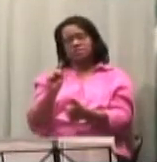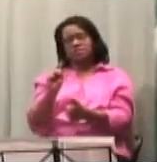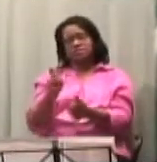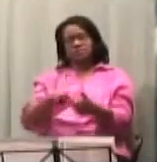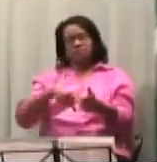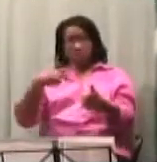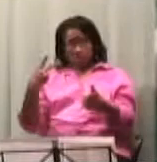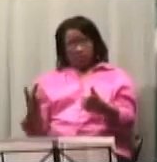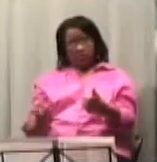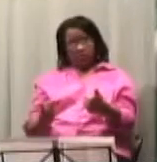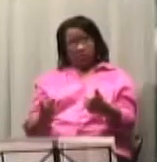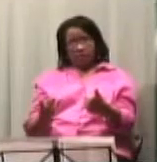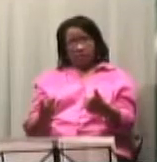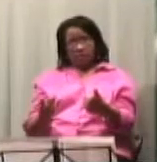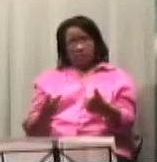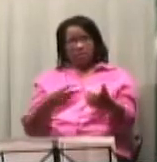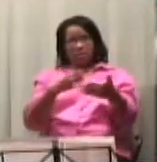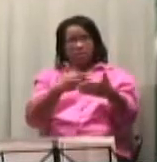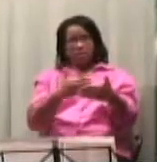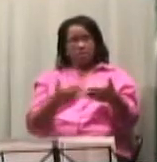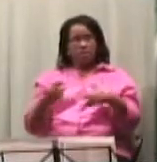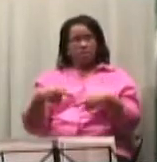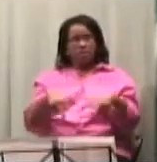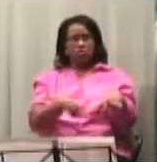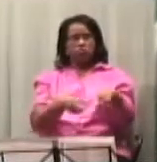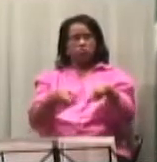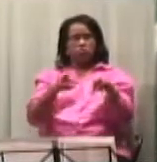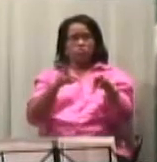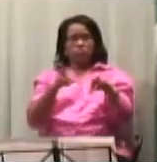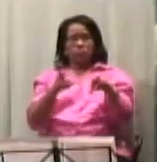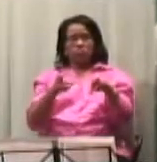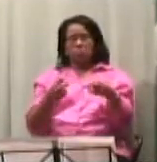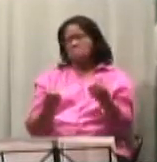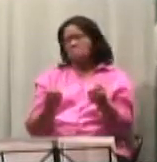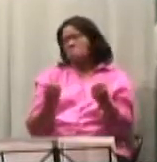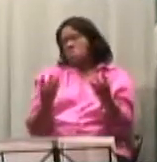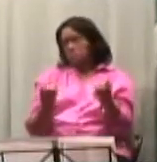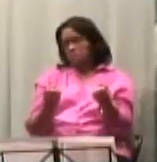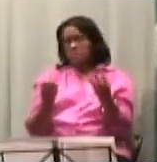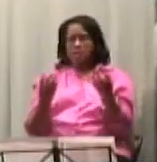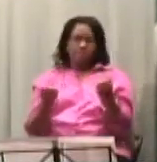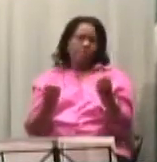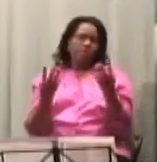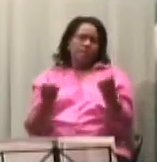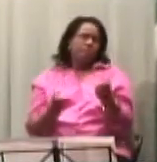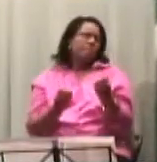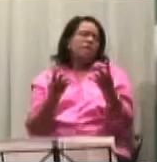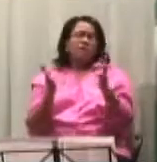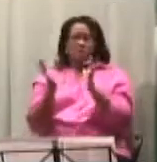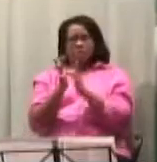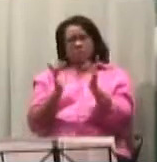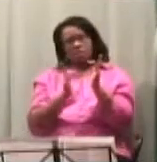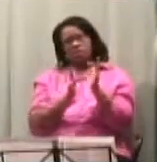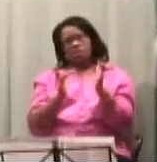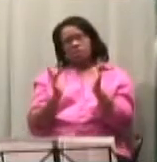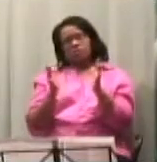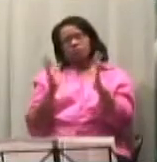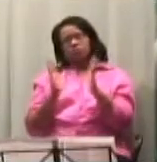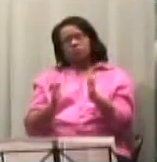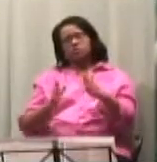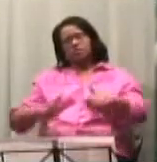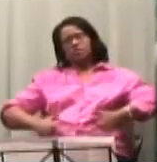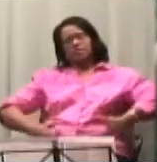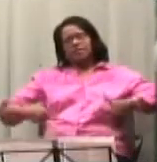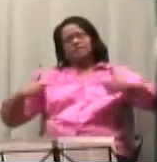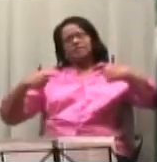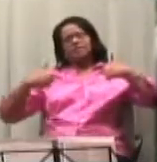path. So many of our brothers and sisters, so many Christians, no? They leave